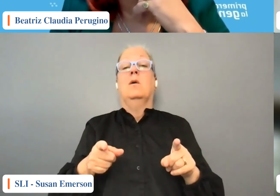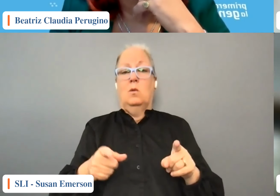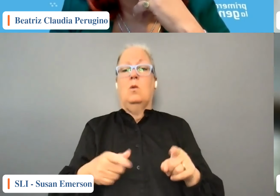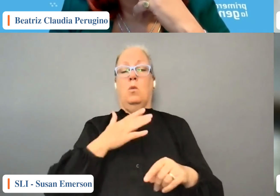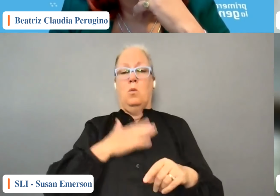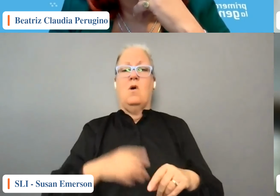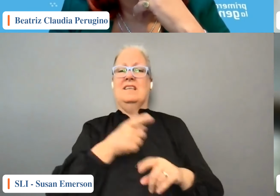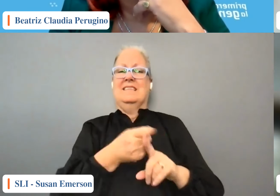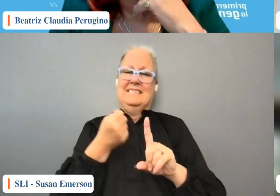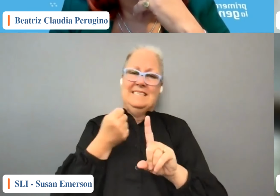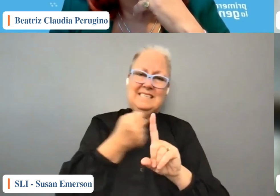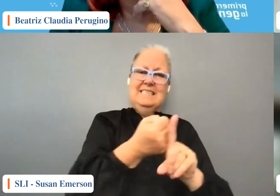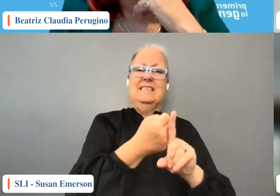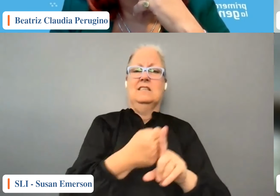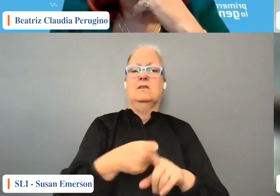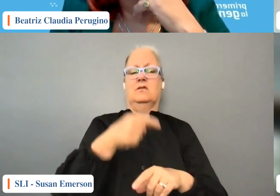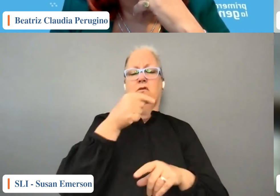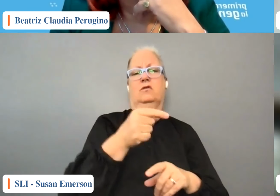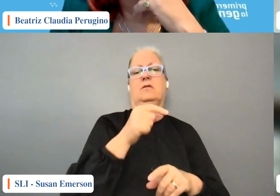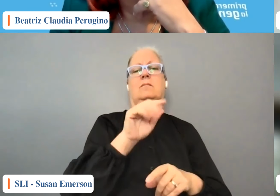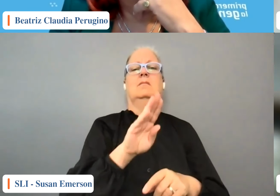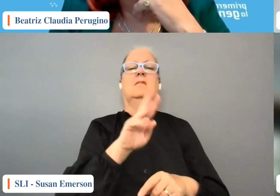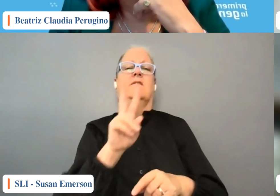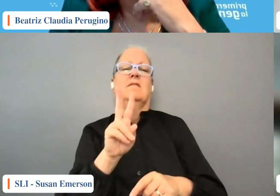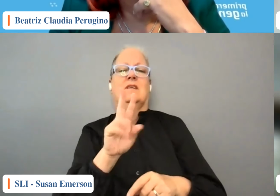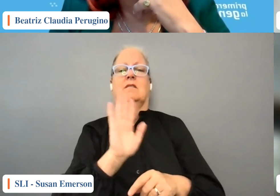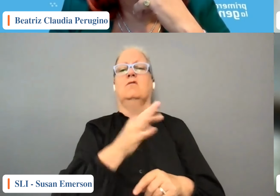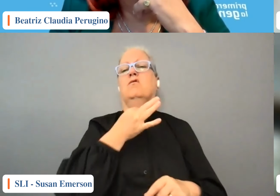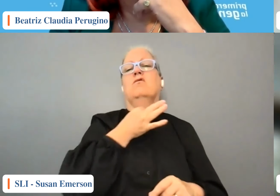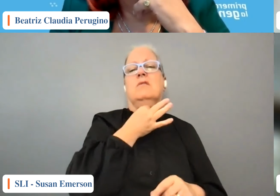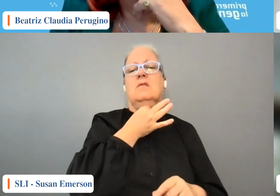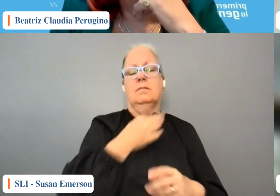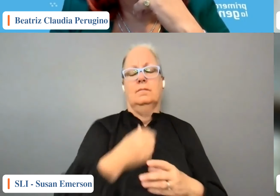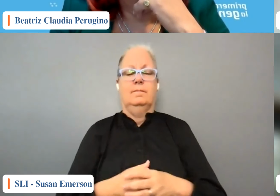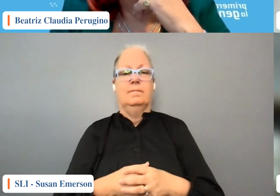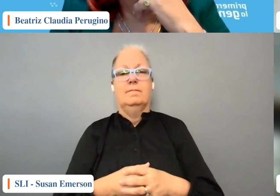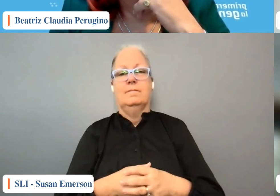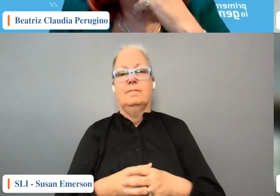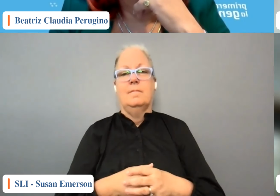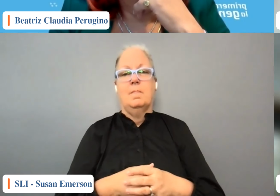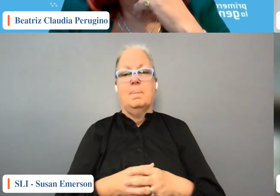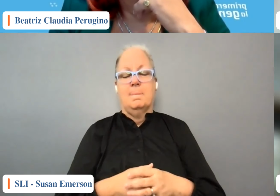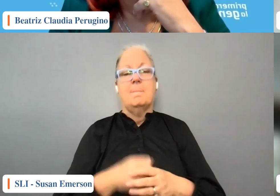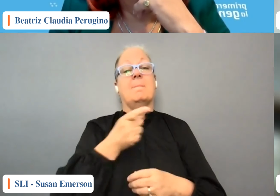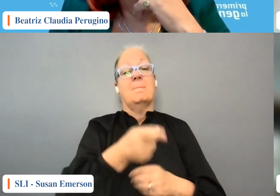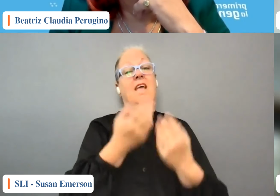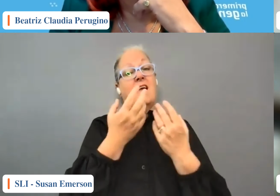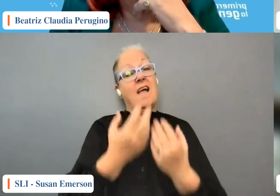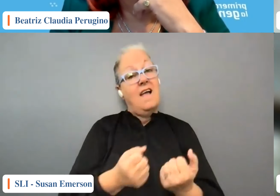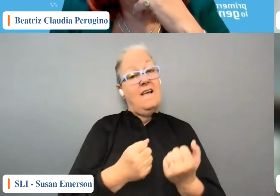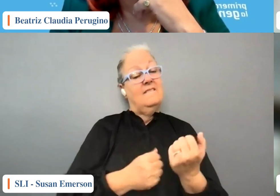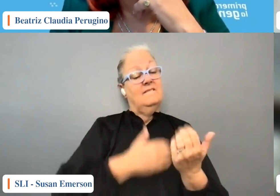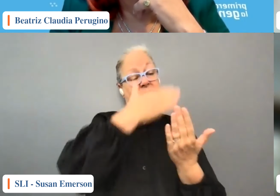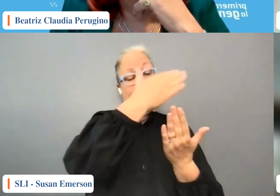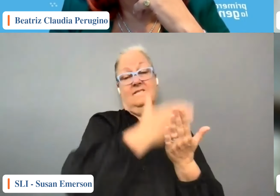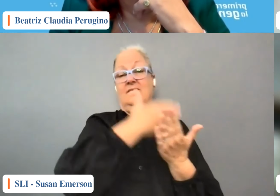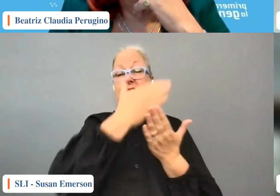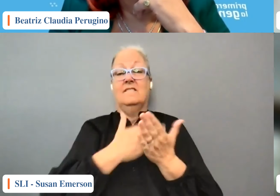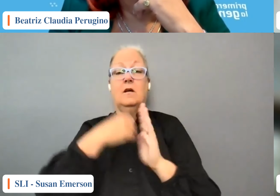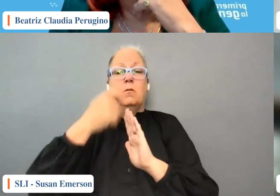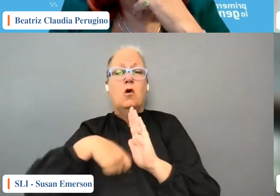on these gender-based violence risks. They're often designed with a focus to